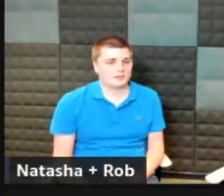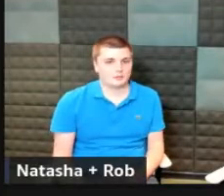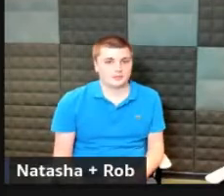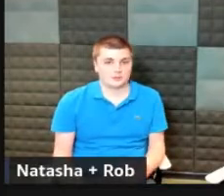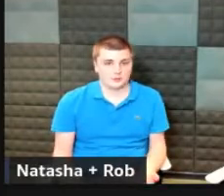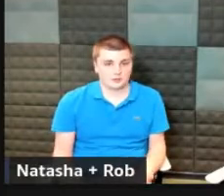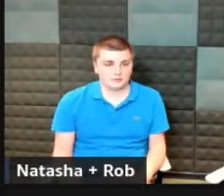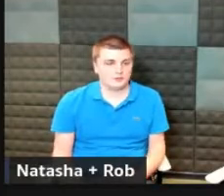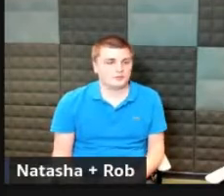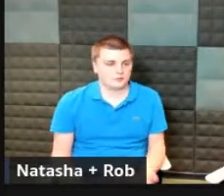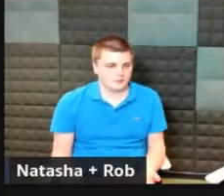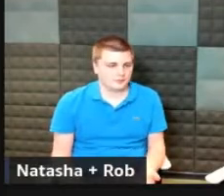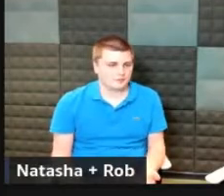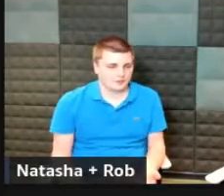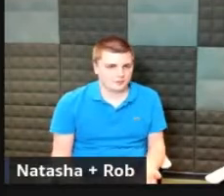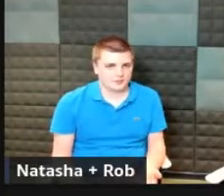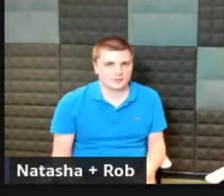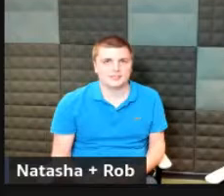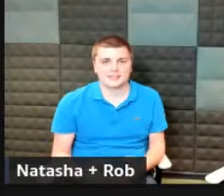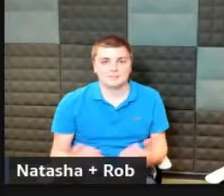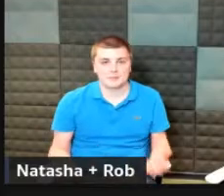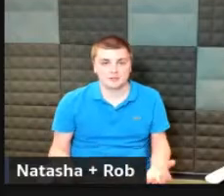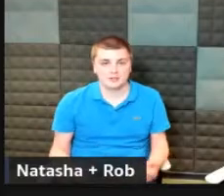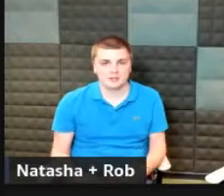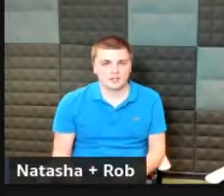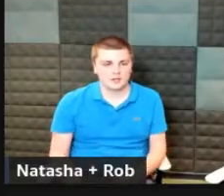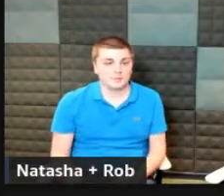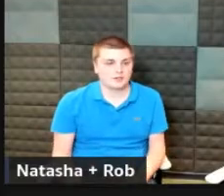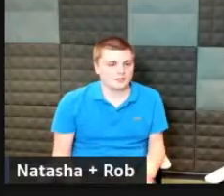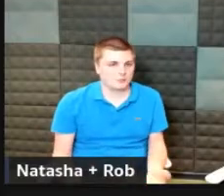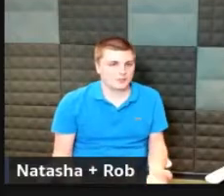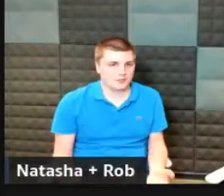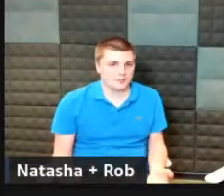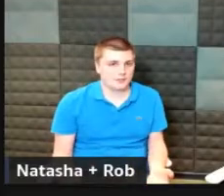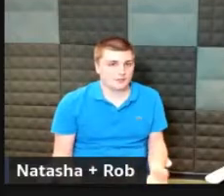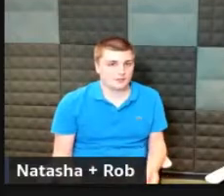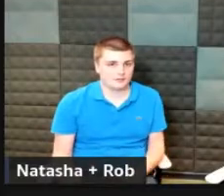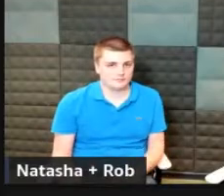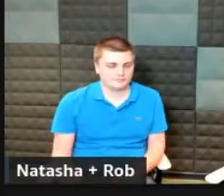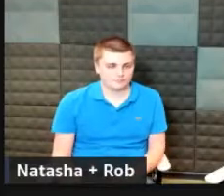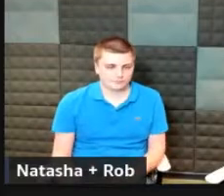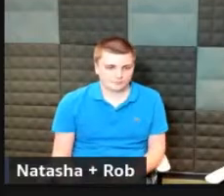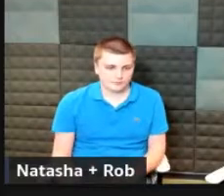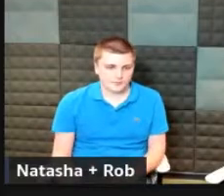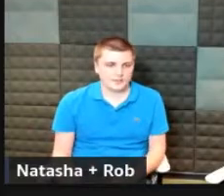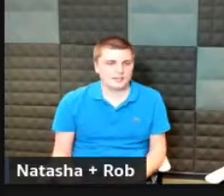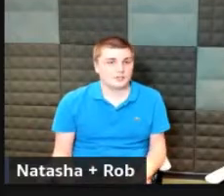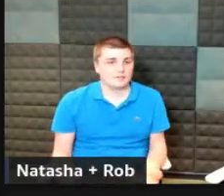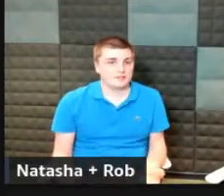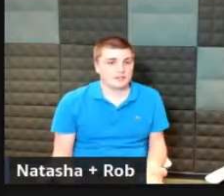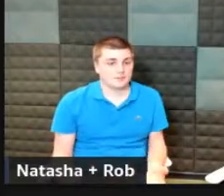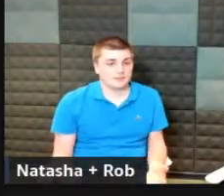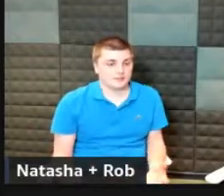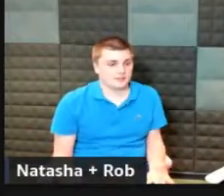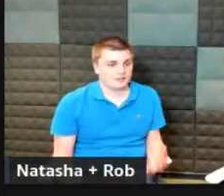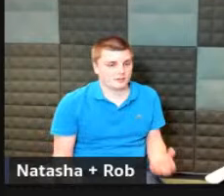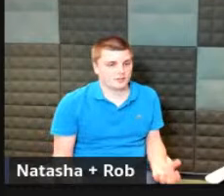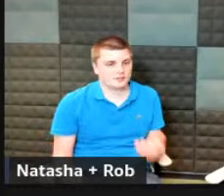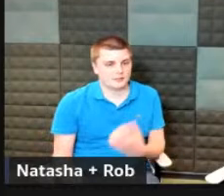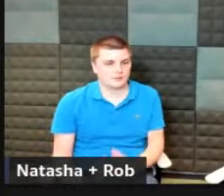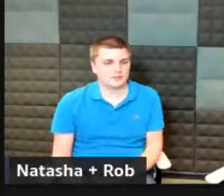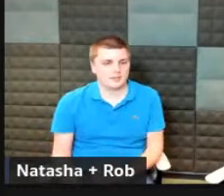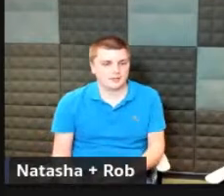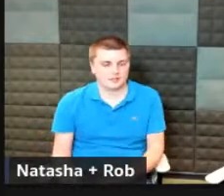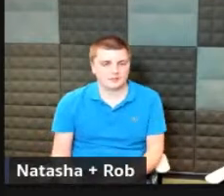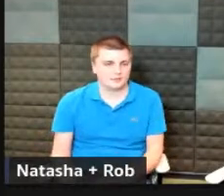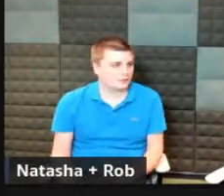there's resource exhaustion for non-compressible resources, let's take memory, the process will be terminated. And it's generally recommended to set requests